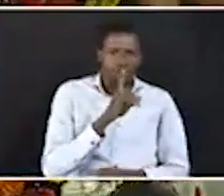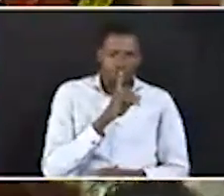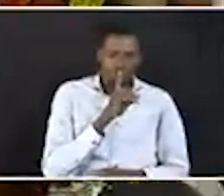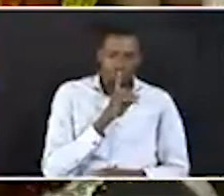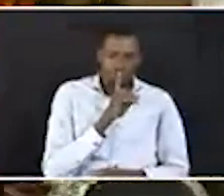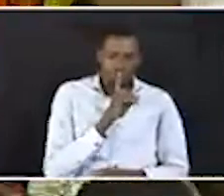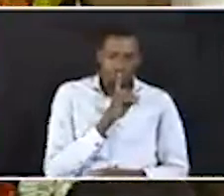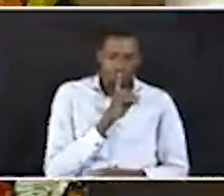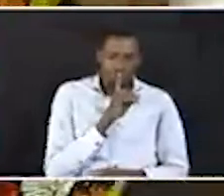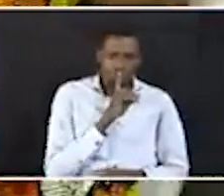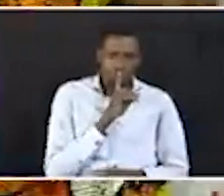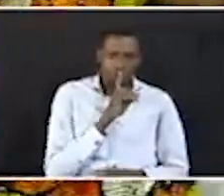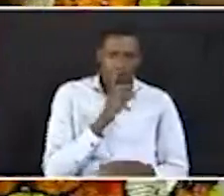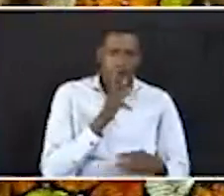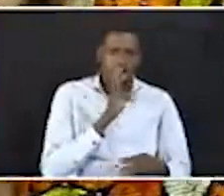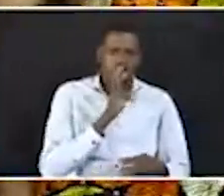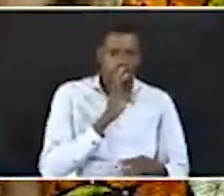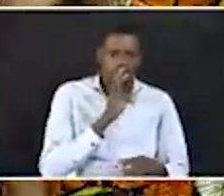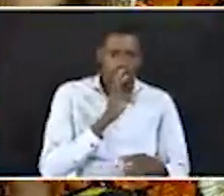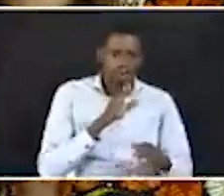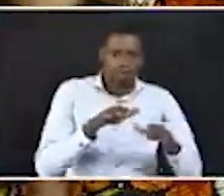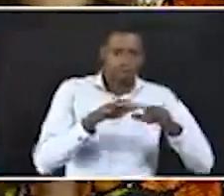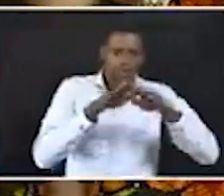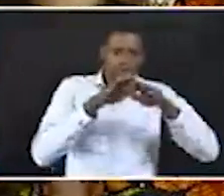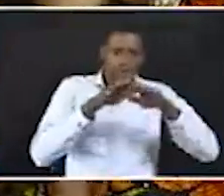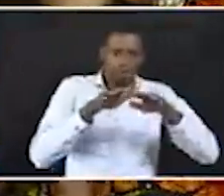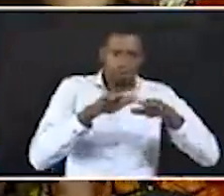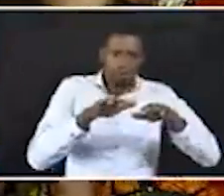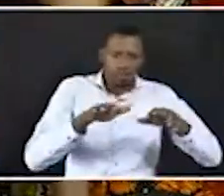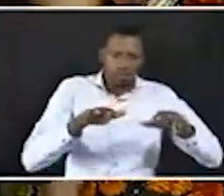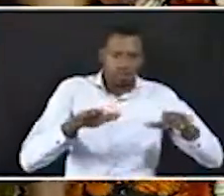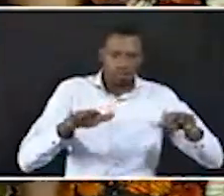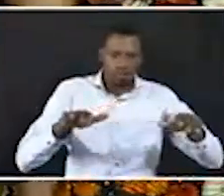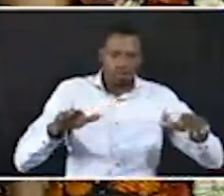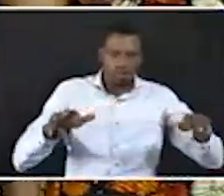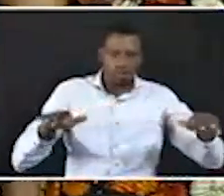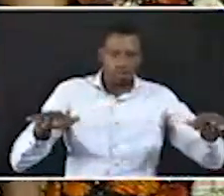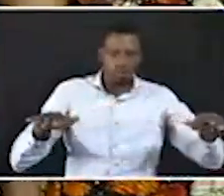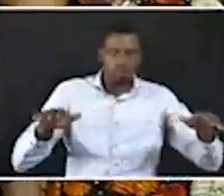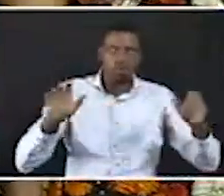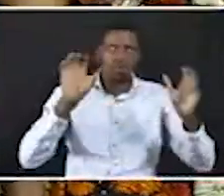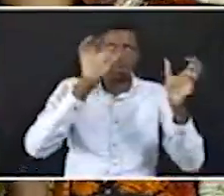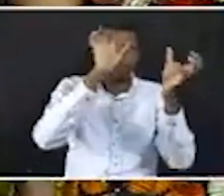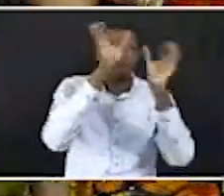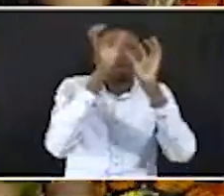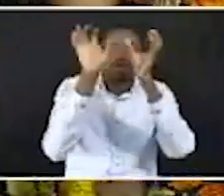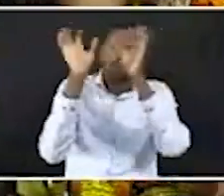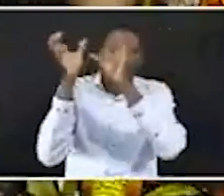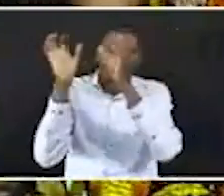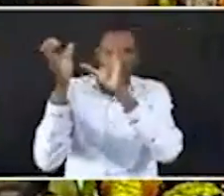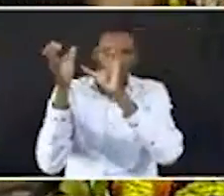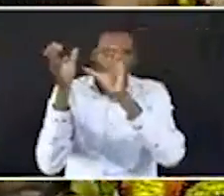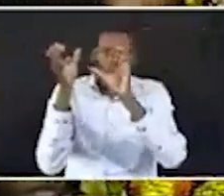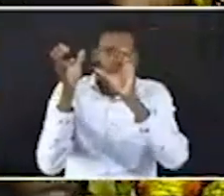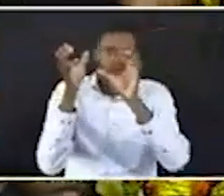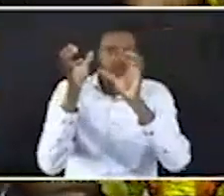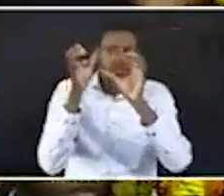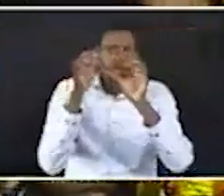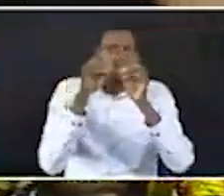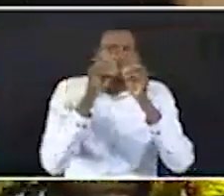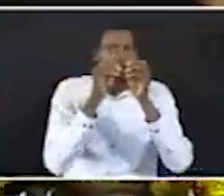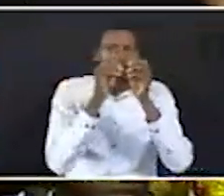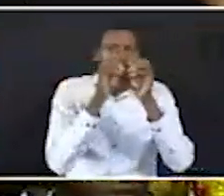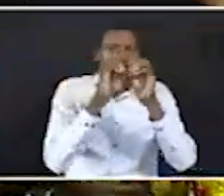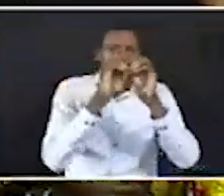quietness. The waters became calm. The clouds that had covered the moon and the stars began